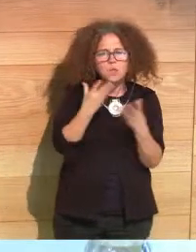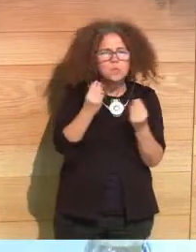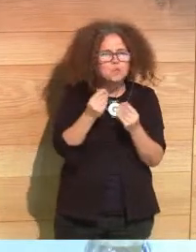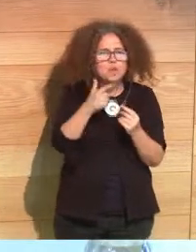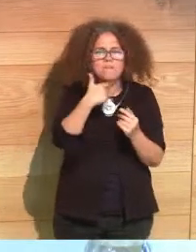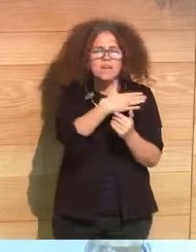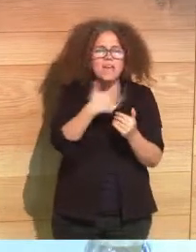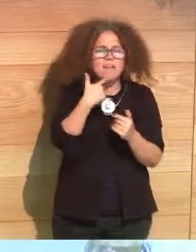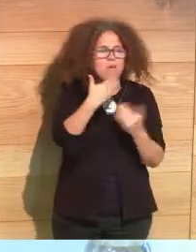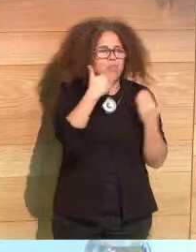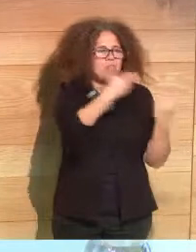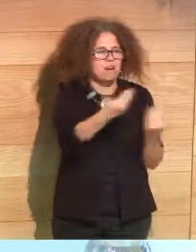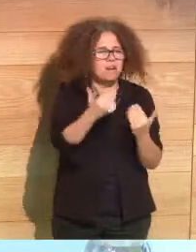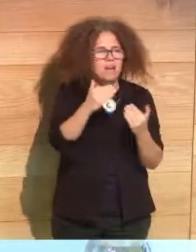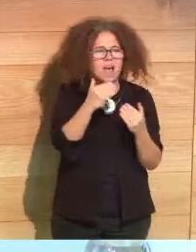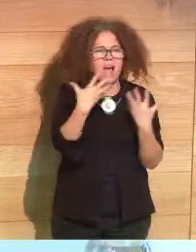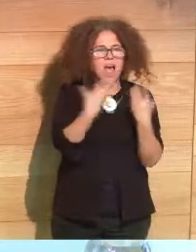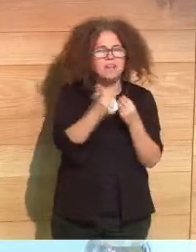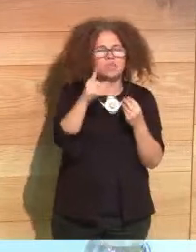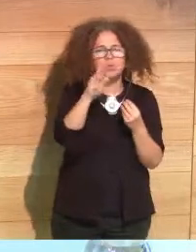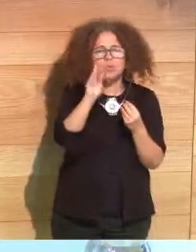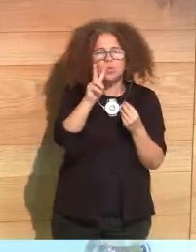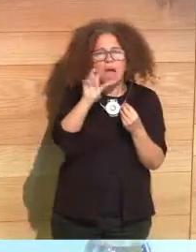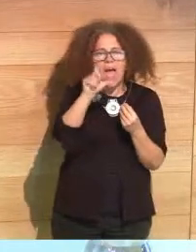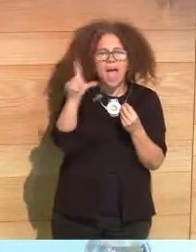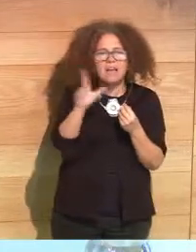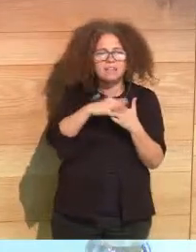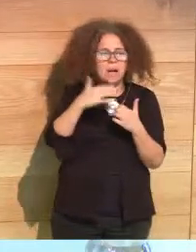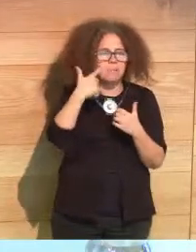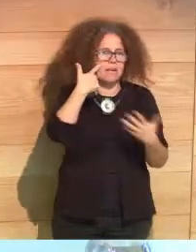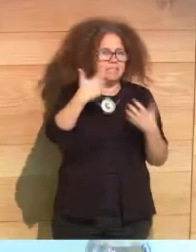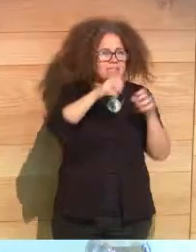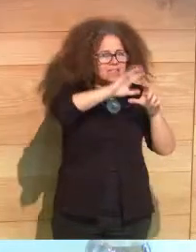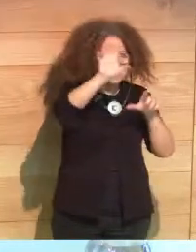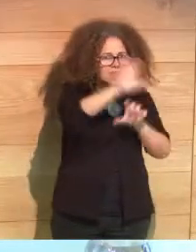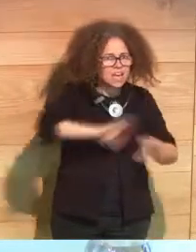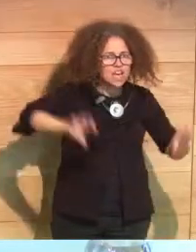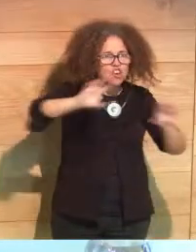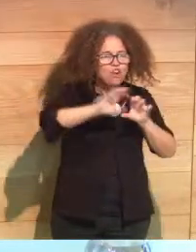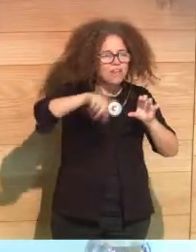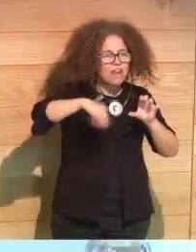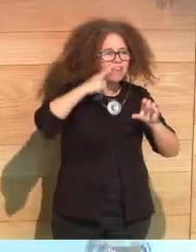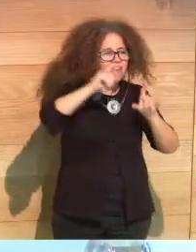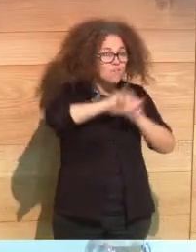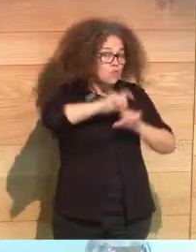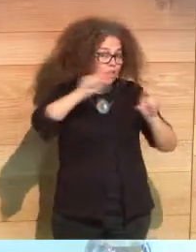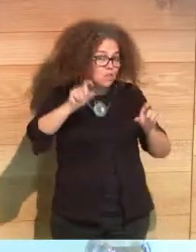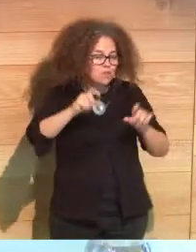scenographer, and then the fantastic team of the Fundación Telefónica.